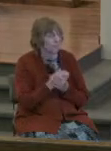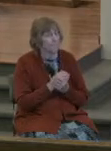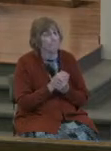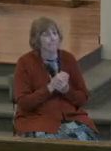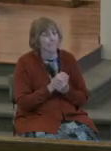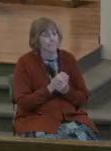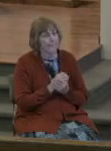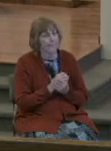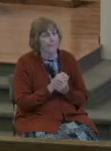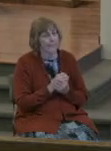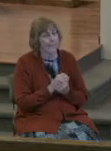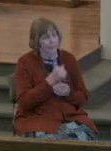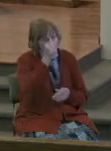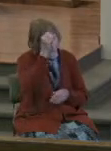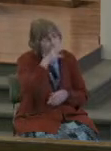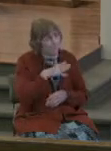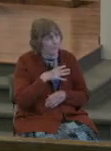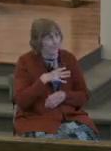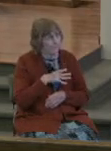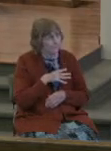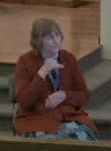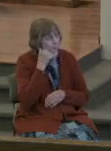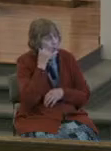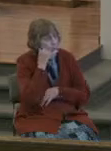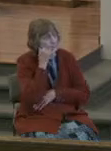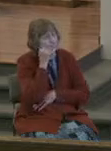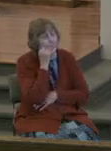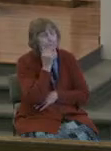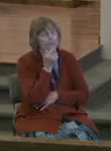And there was a caller that called in, and